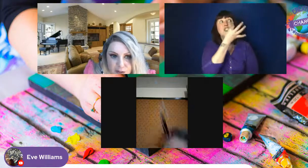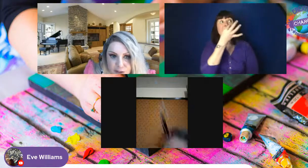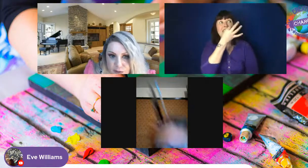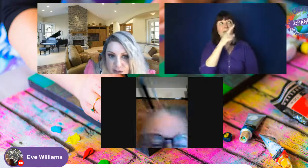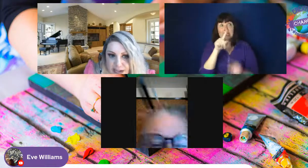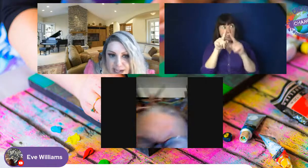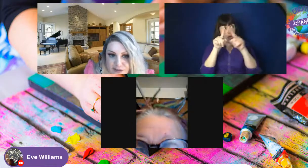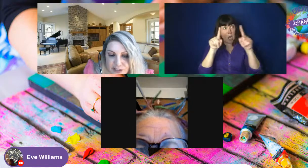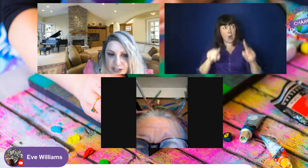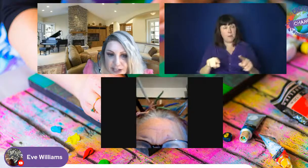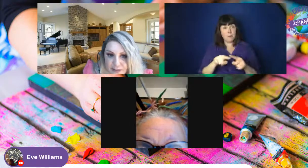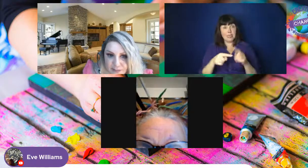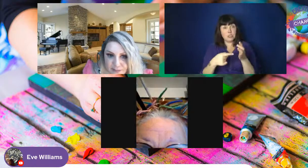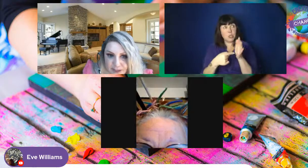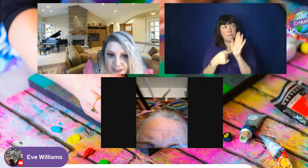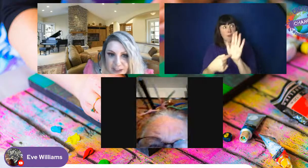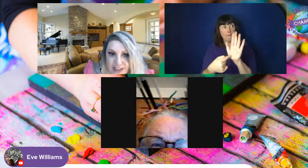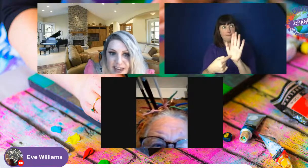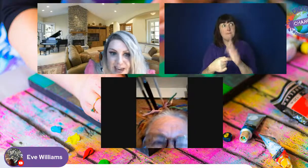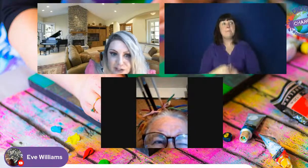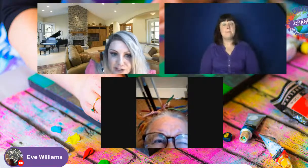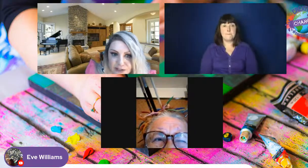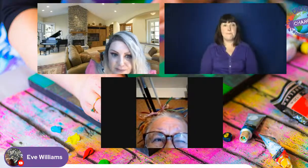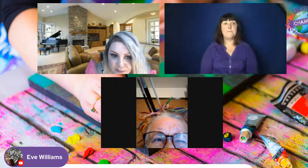it on the screen. Screen share.